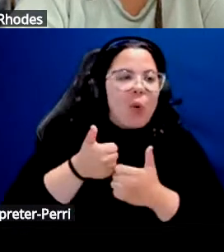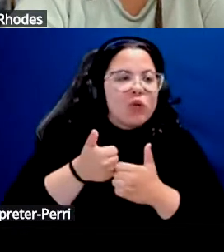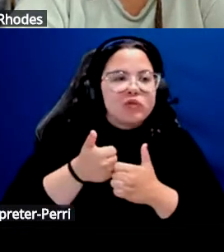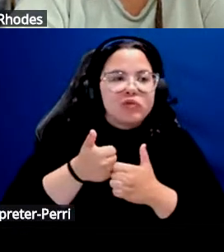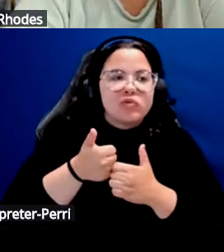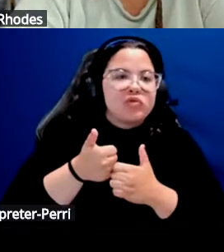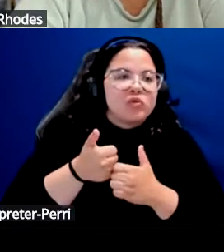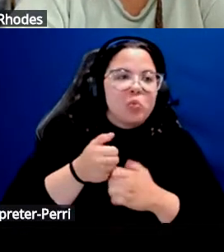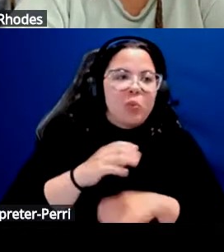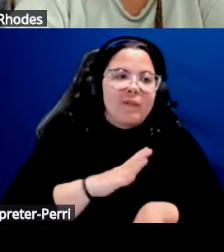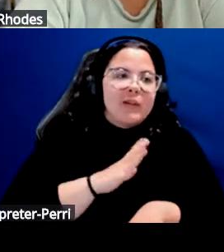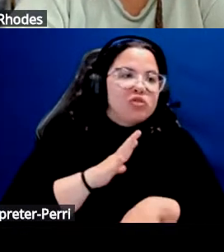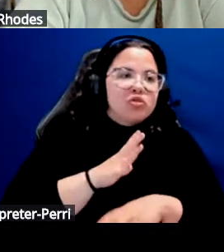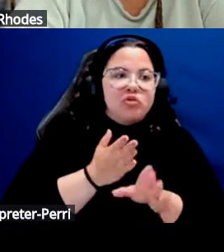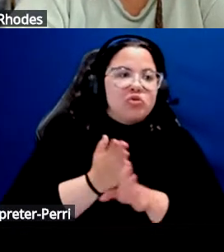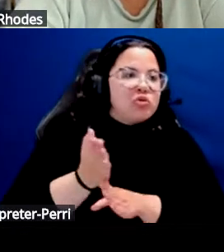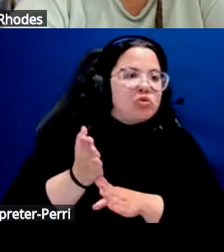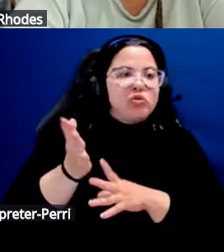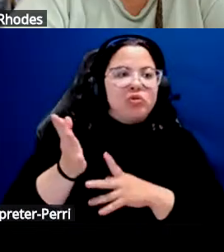and